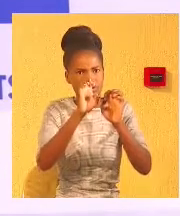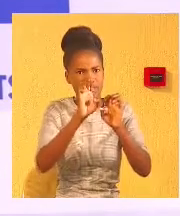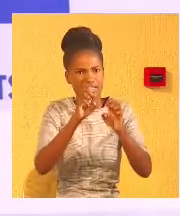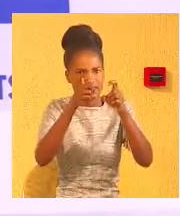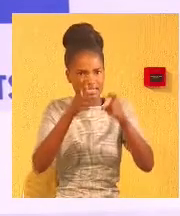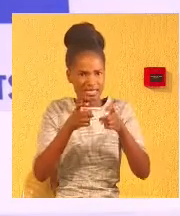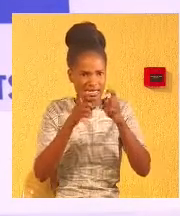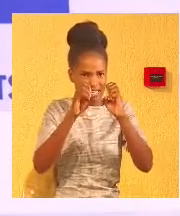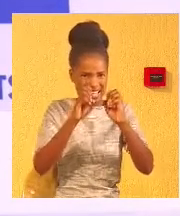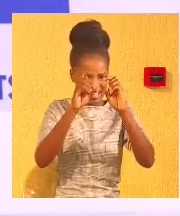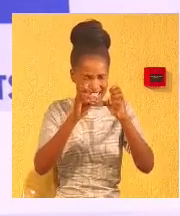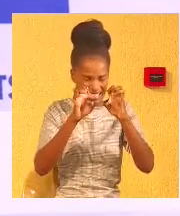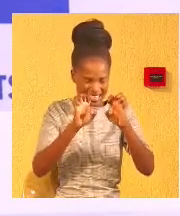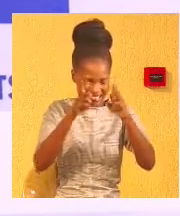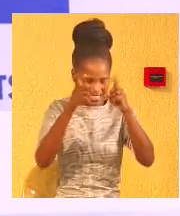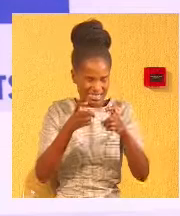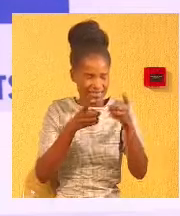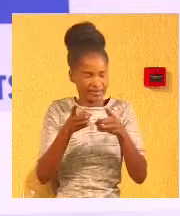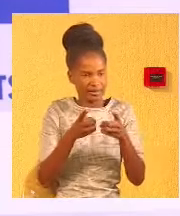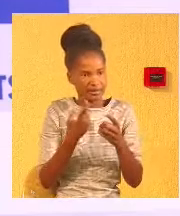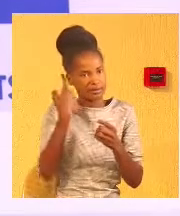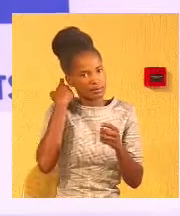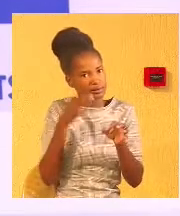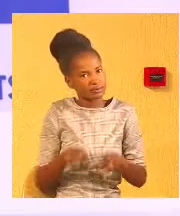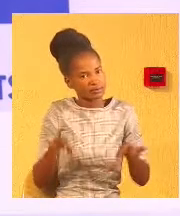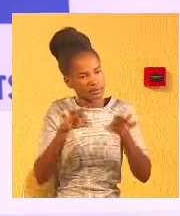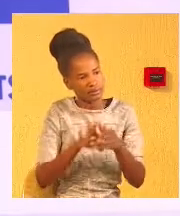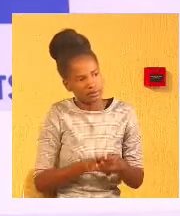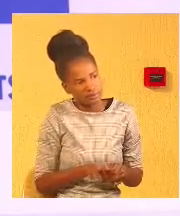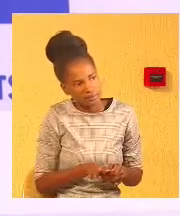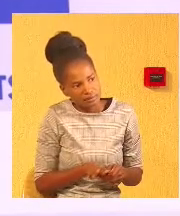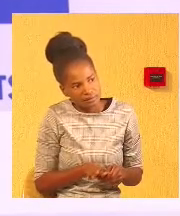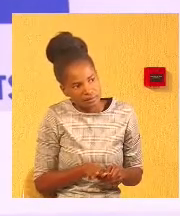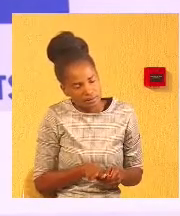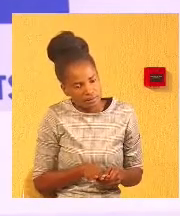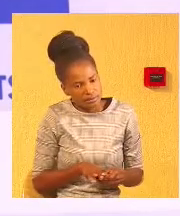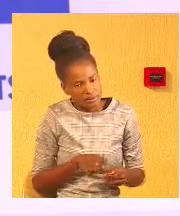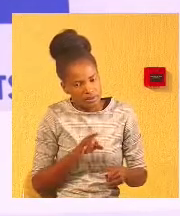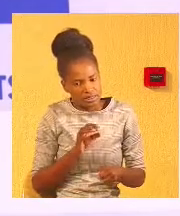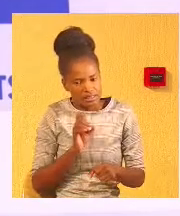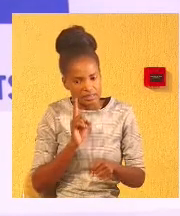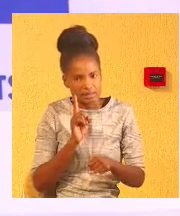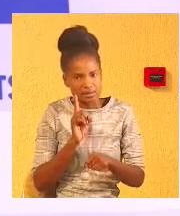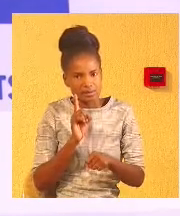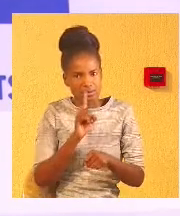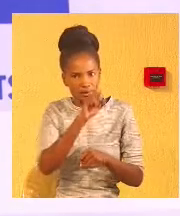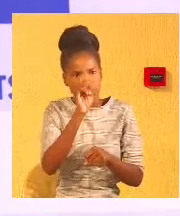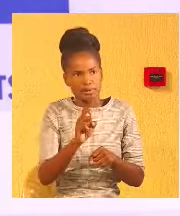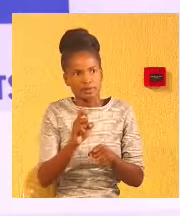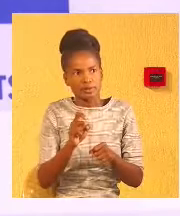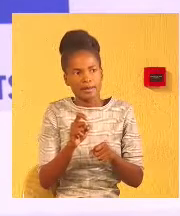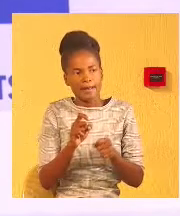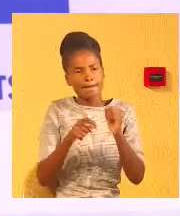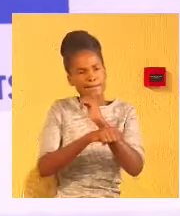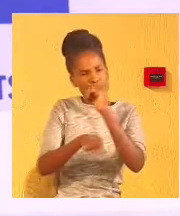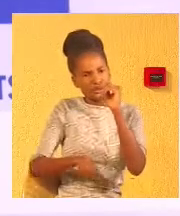ED, Ministry of Agriculture. The COVID has exposed our preparedness in terms of disasters and things